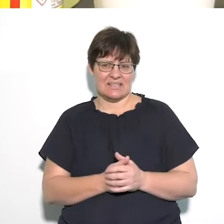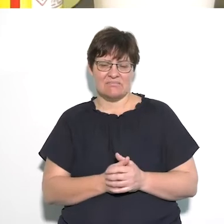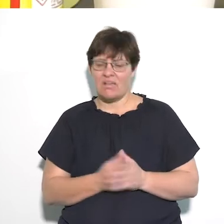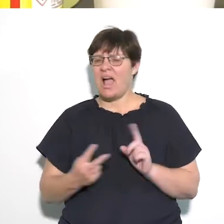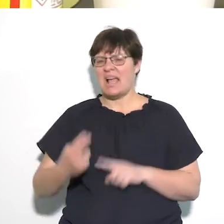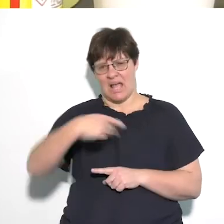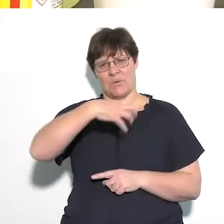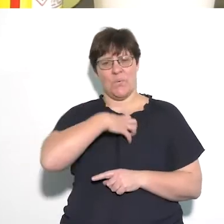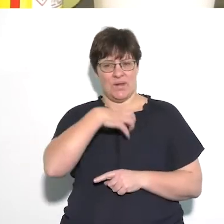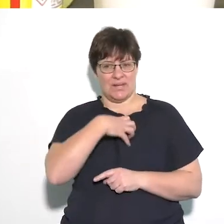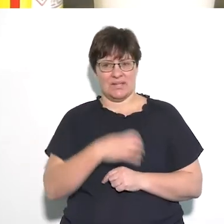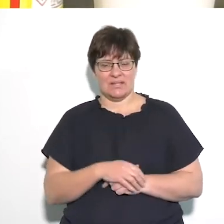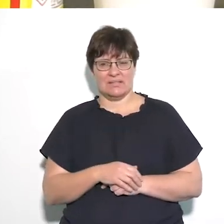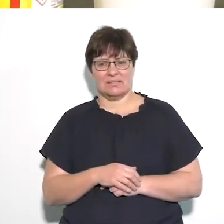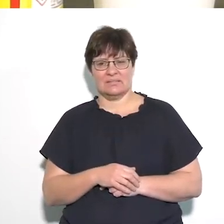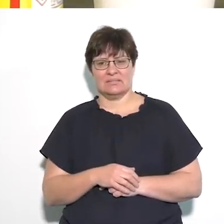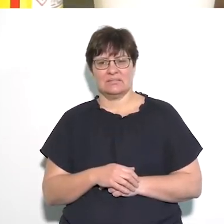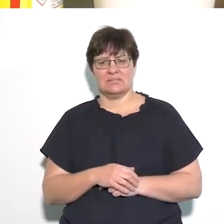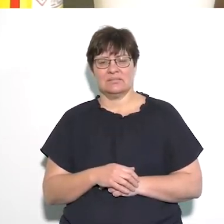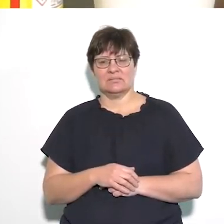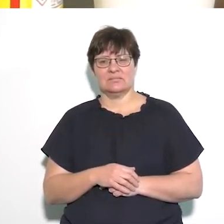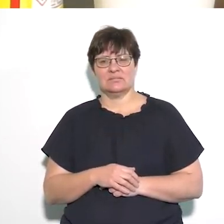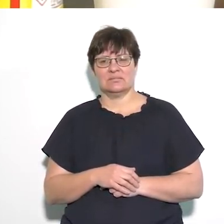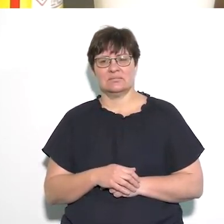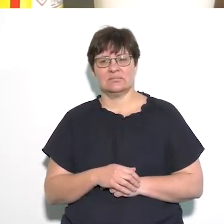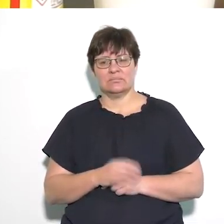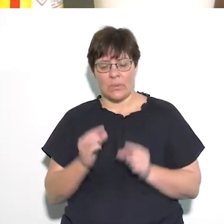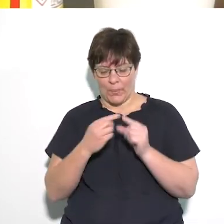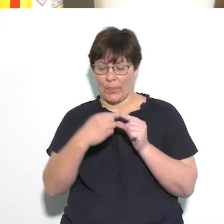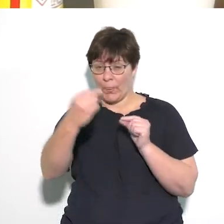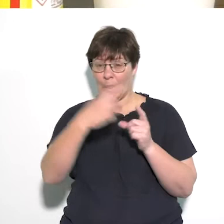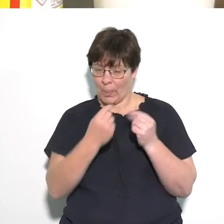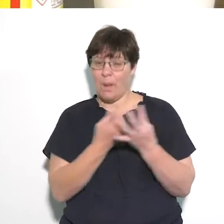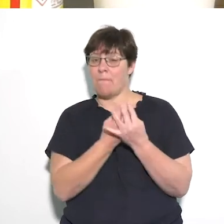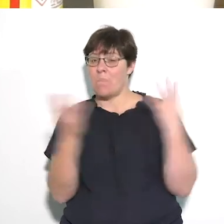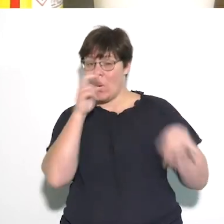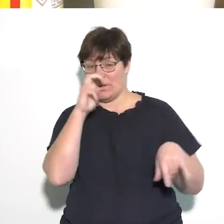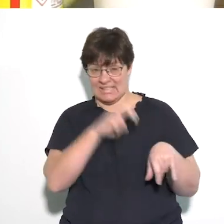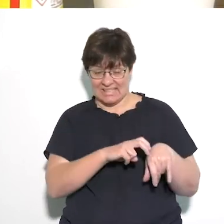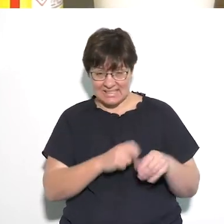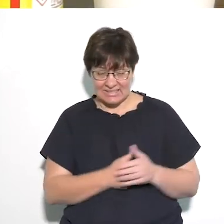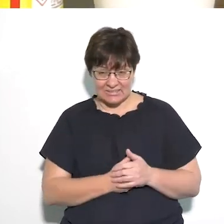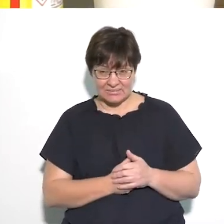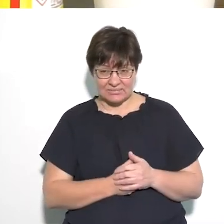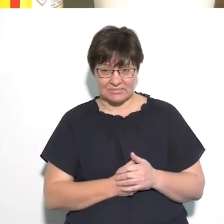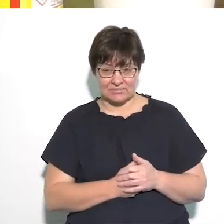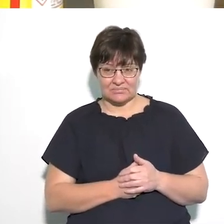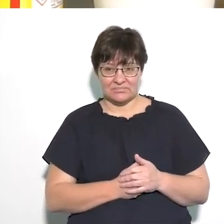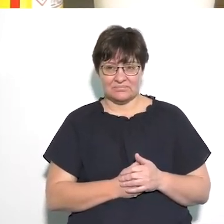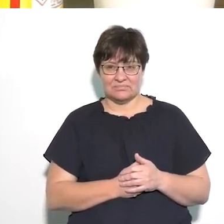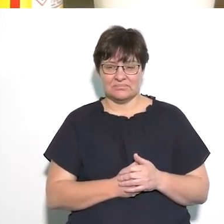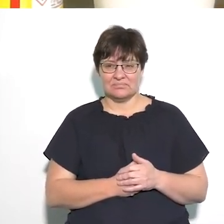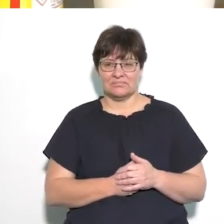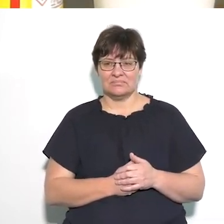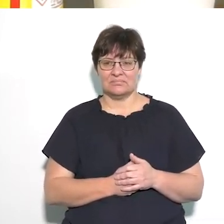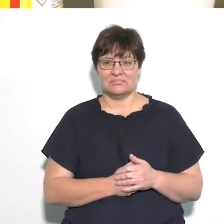their own petals. And obviously the smaller and the narrower your sunflower petals are, the more